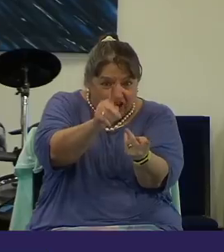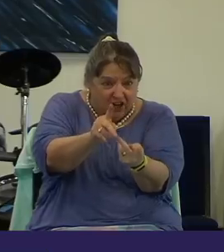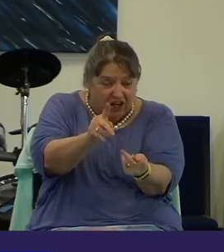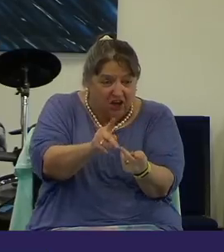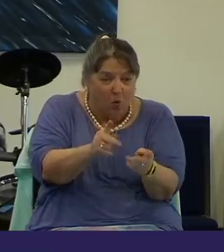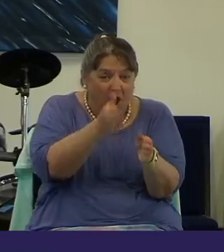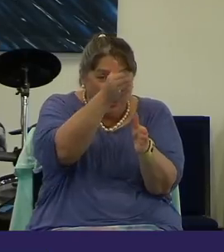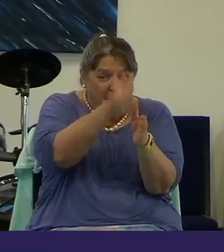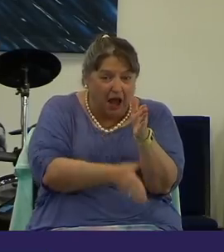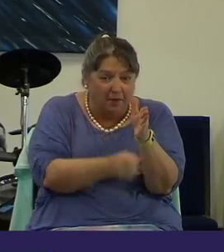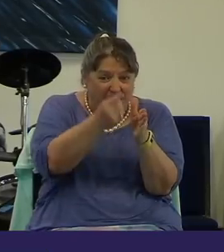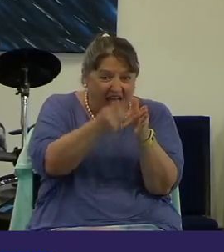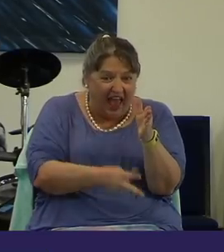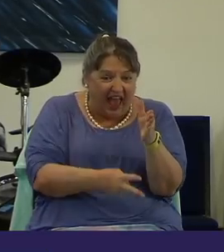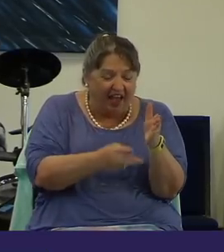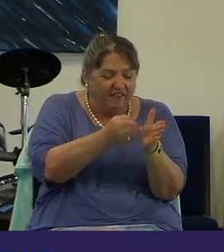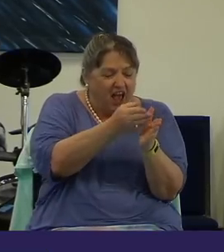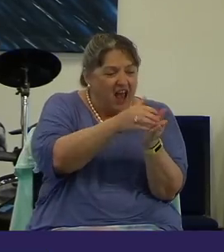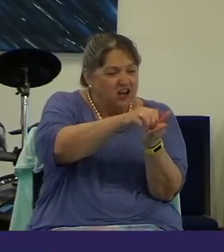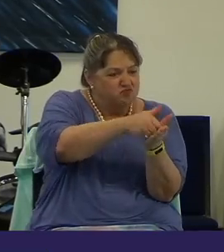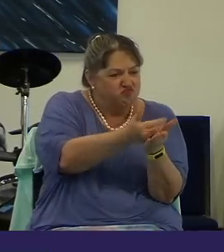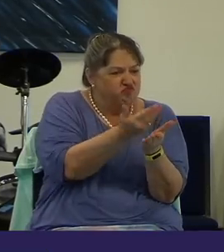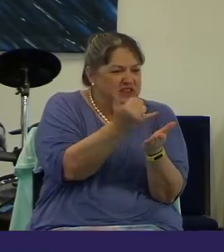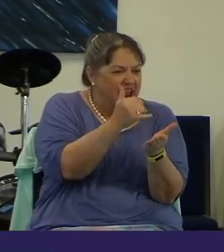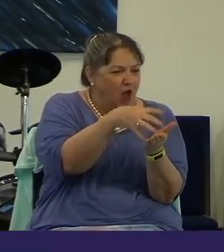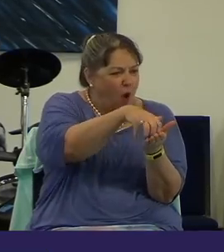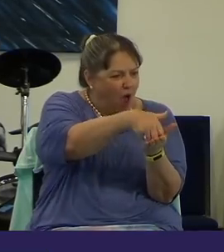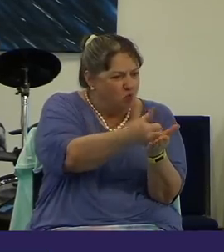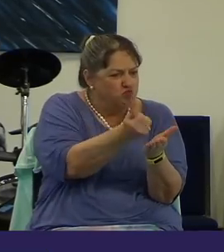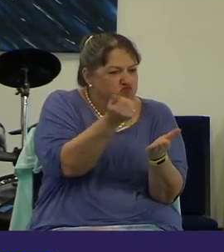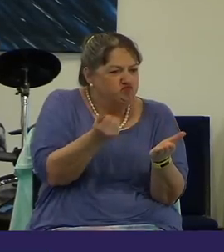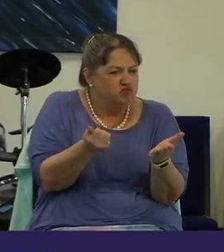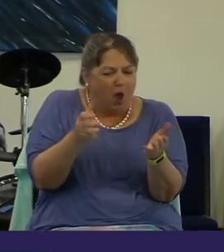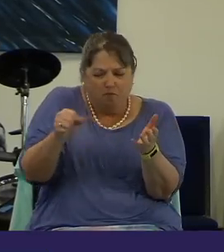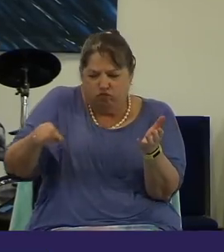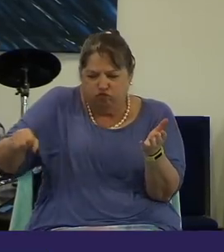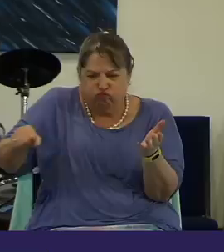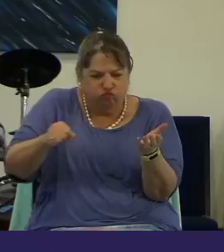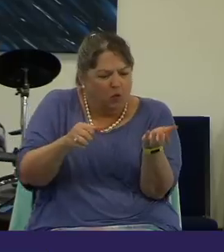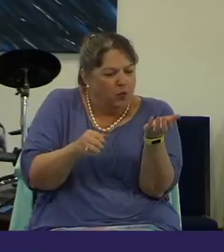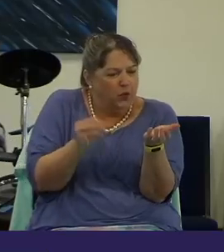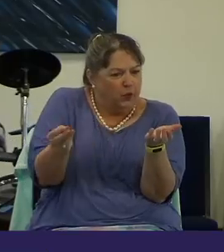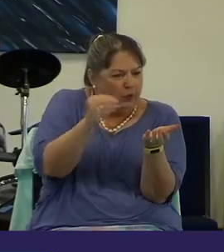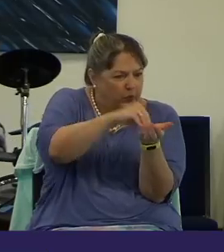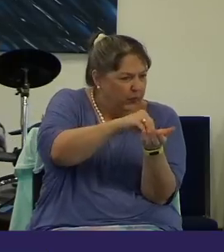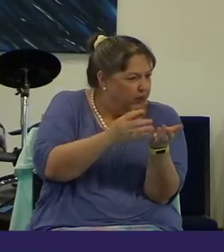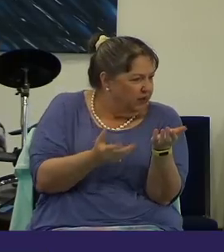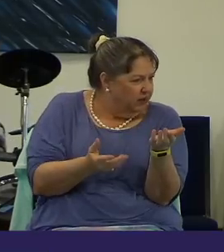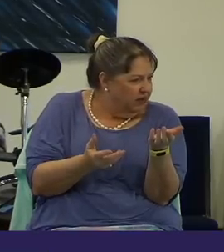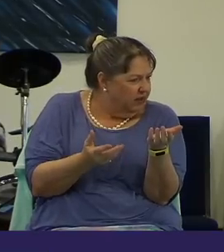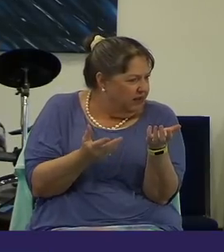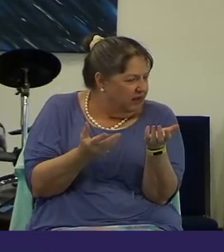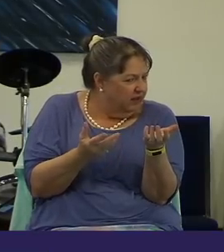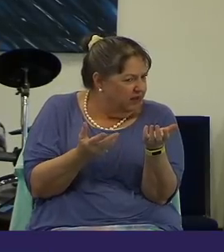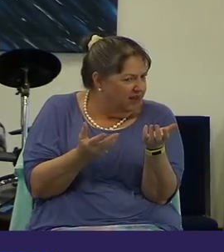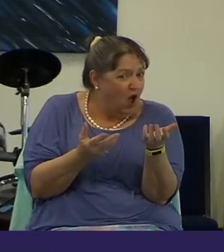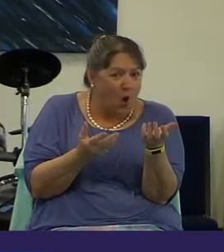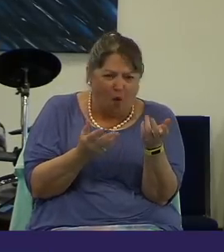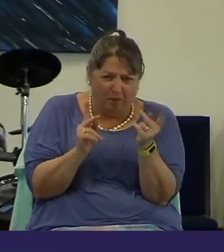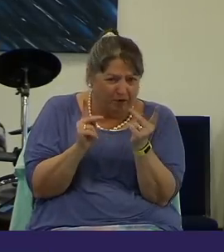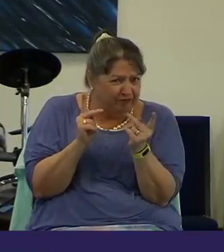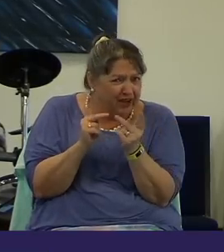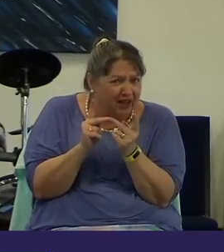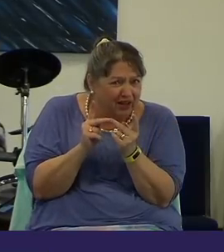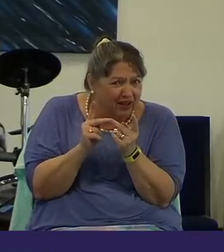the yolks and smush up the yolks and put them back in and the egg won't be like sort of funny looking? Oh, they're perfect.